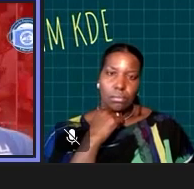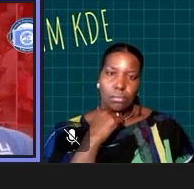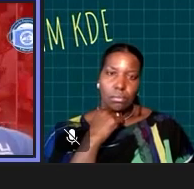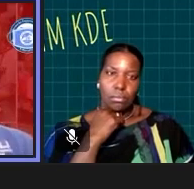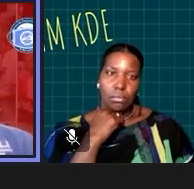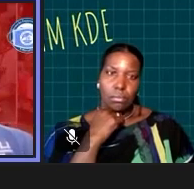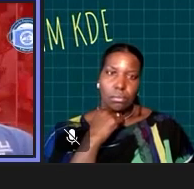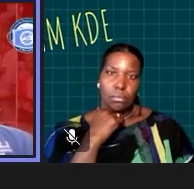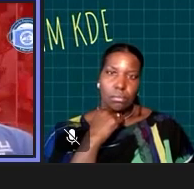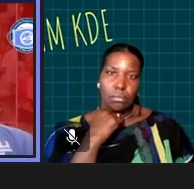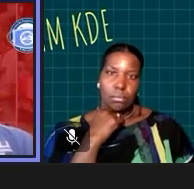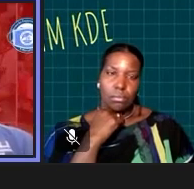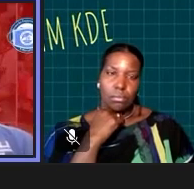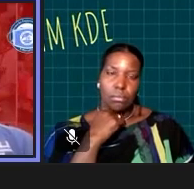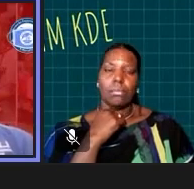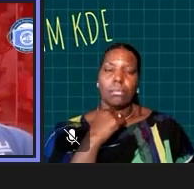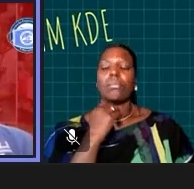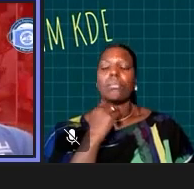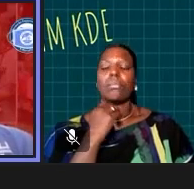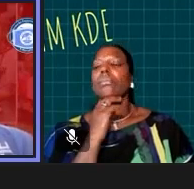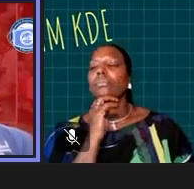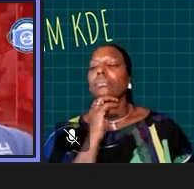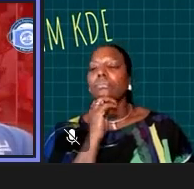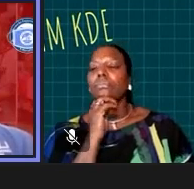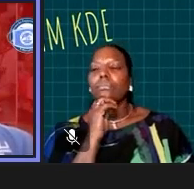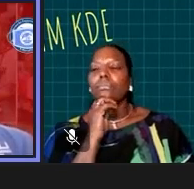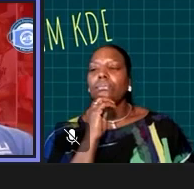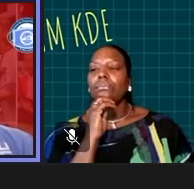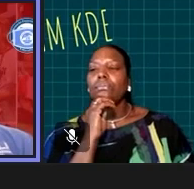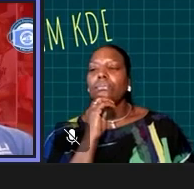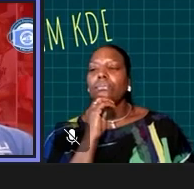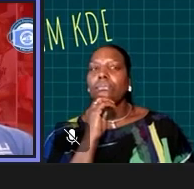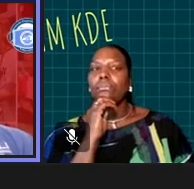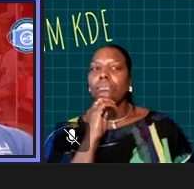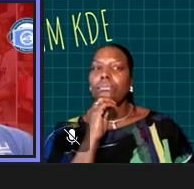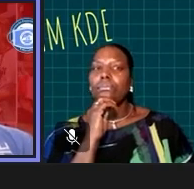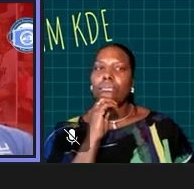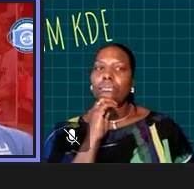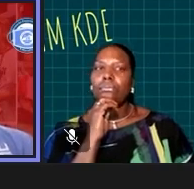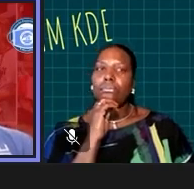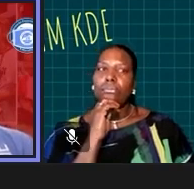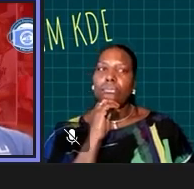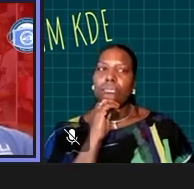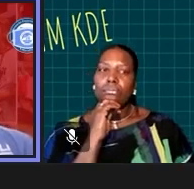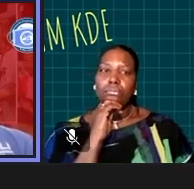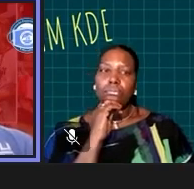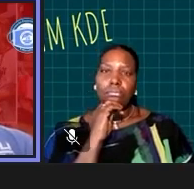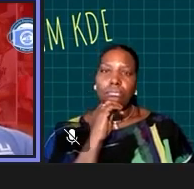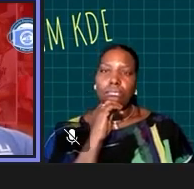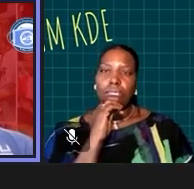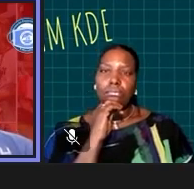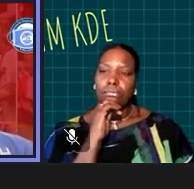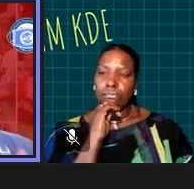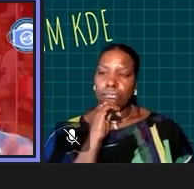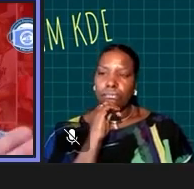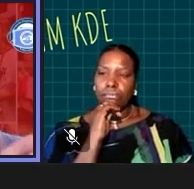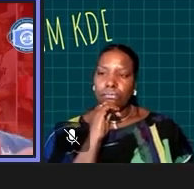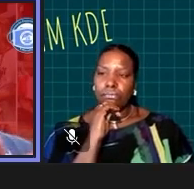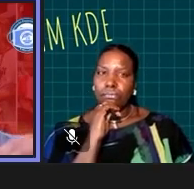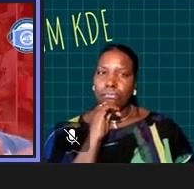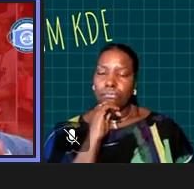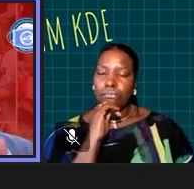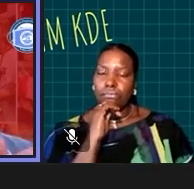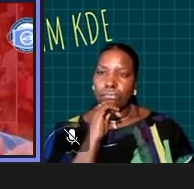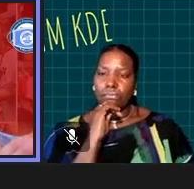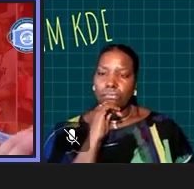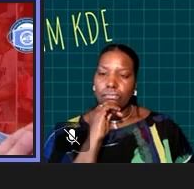and I wanted to bring this up because honestly, I'm a little scared that I'm not providing good guidance. And so,